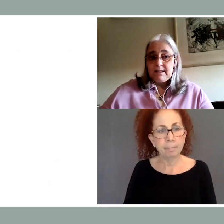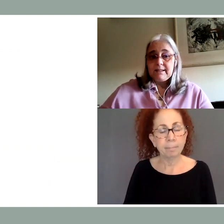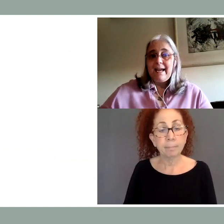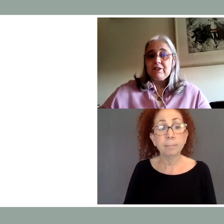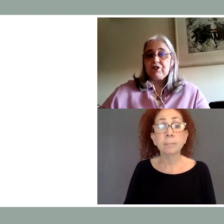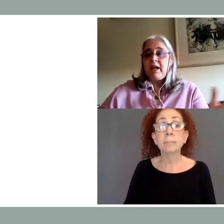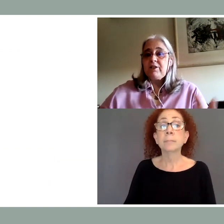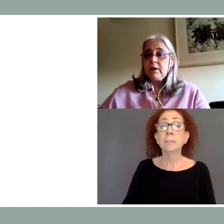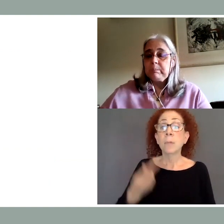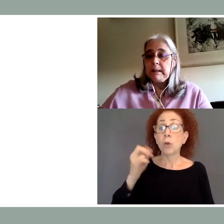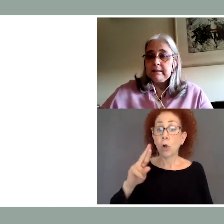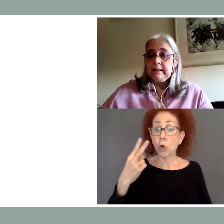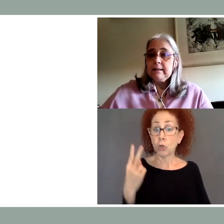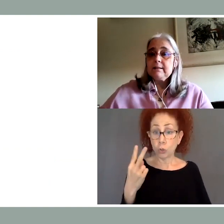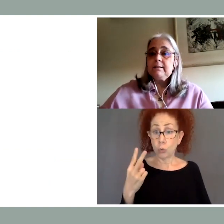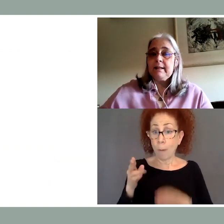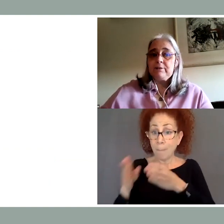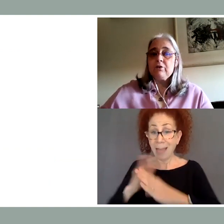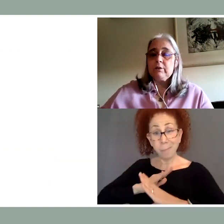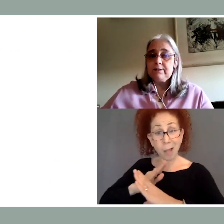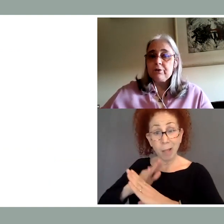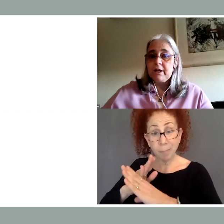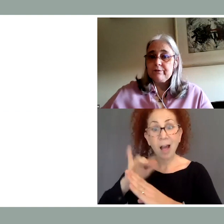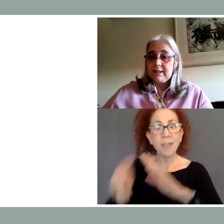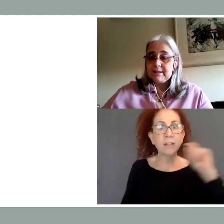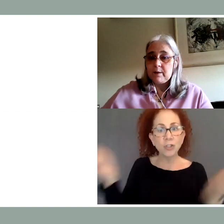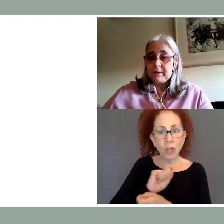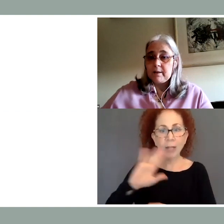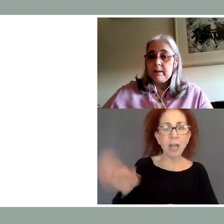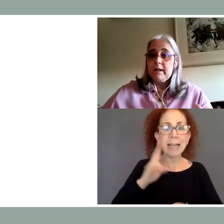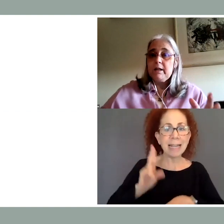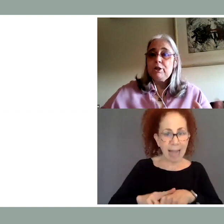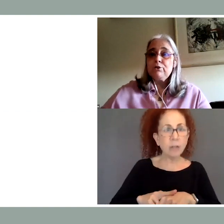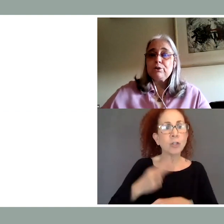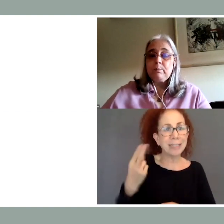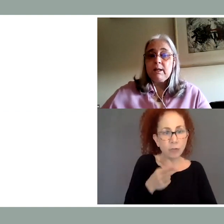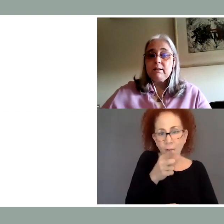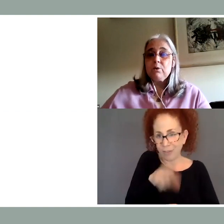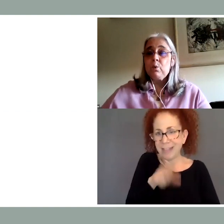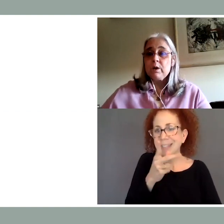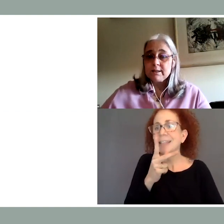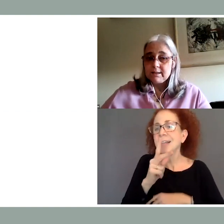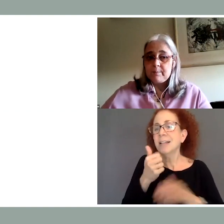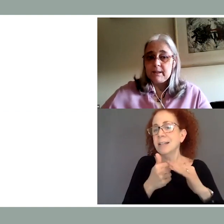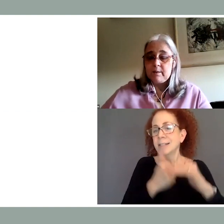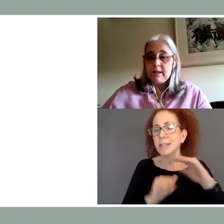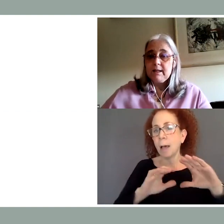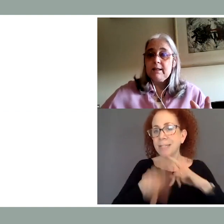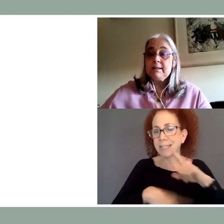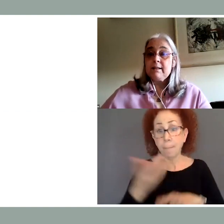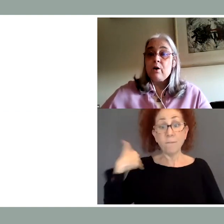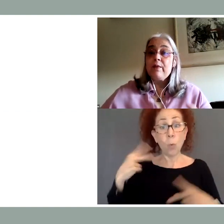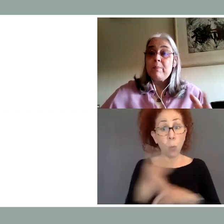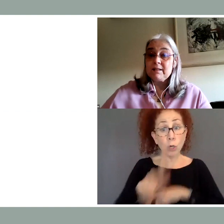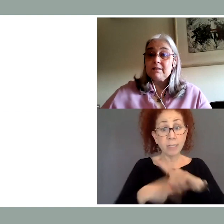Doing this has changed completely the natural history of this subtype. It used to be the worst subtype.